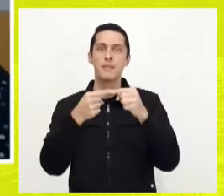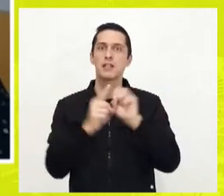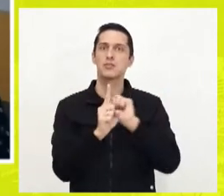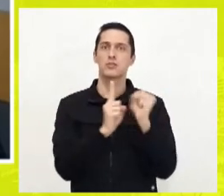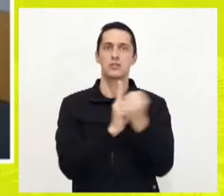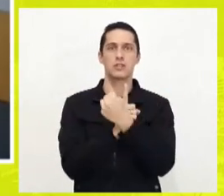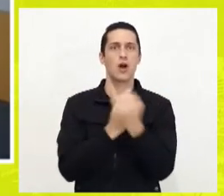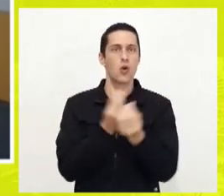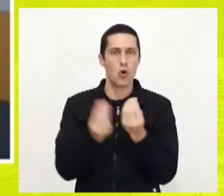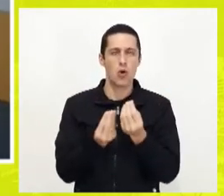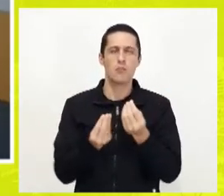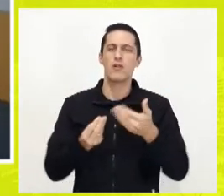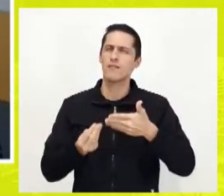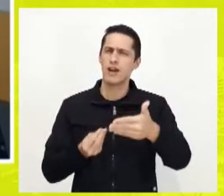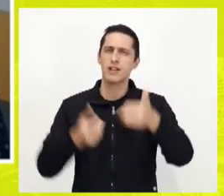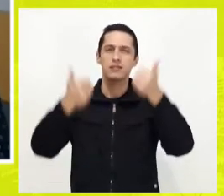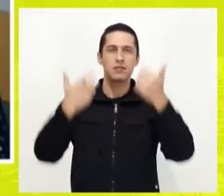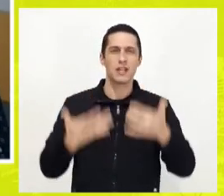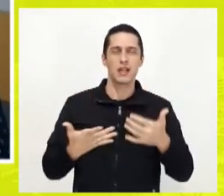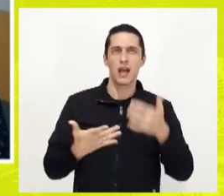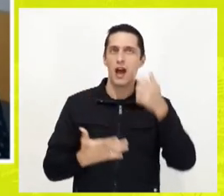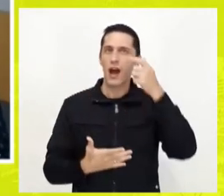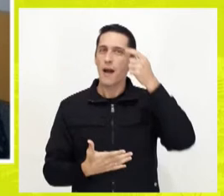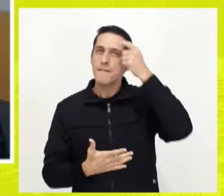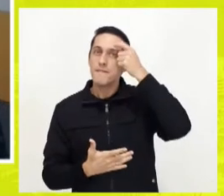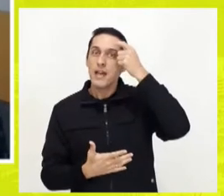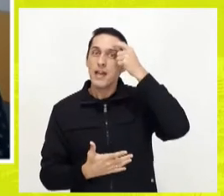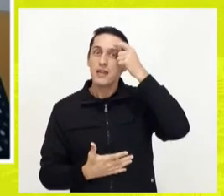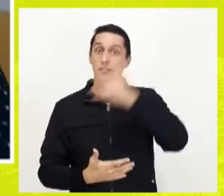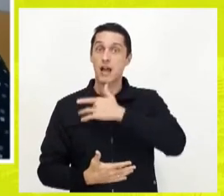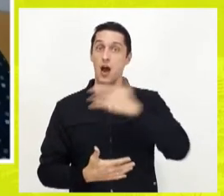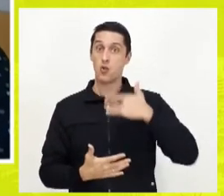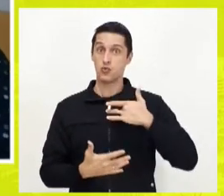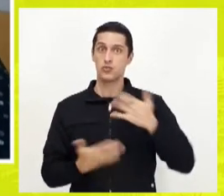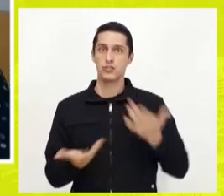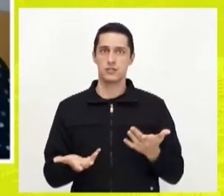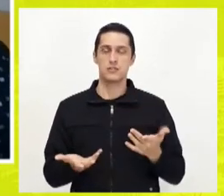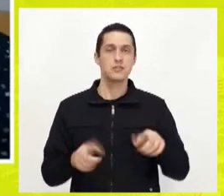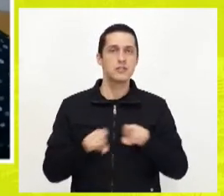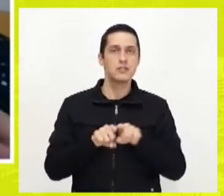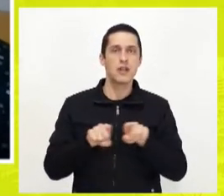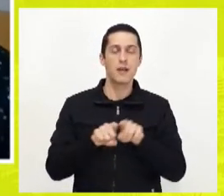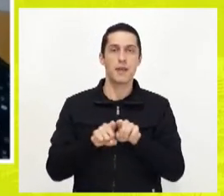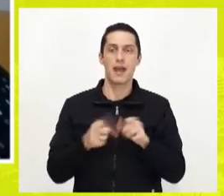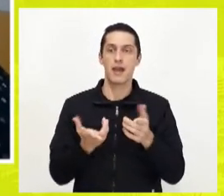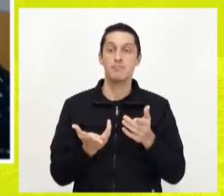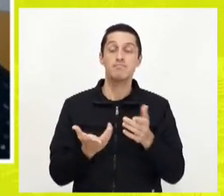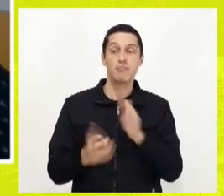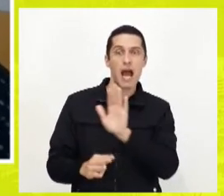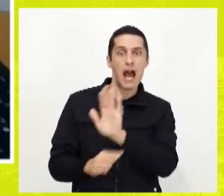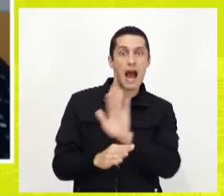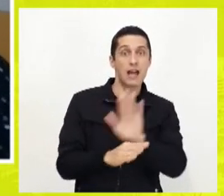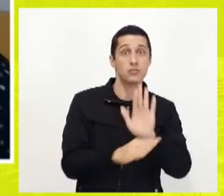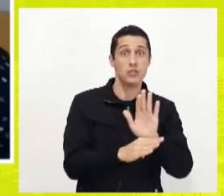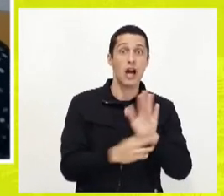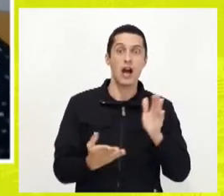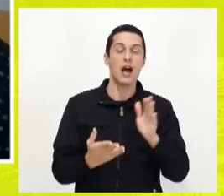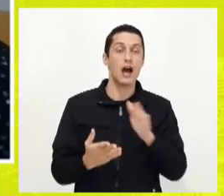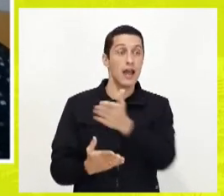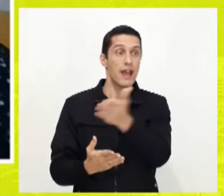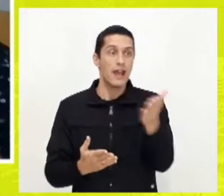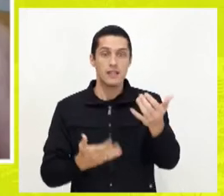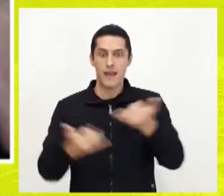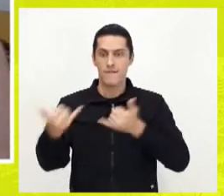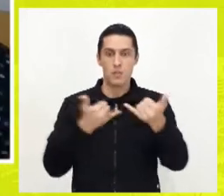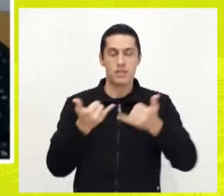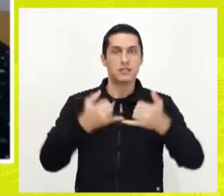about mental health we're going to talk about collaboration against misinformation we start this morning with